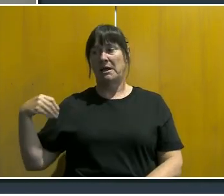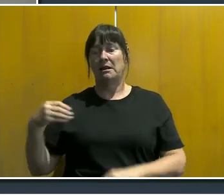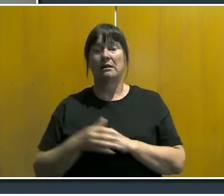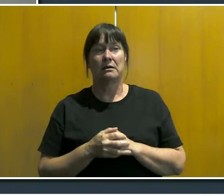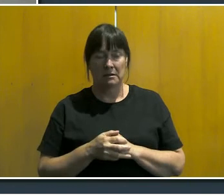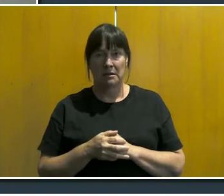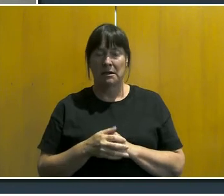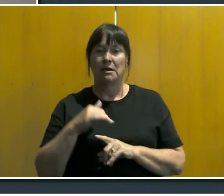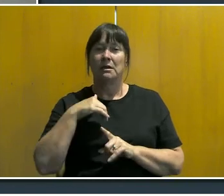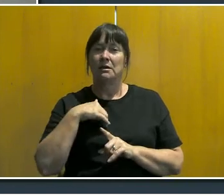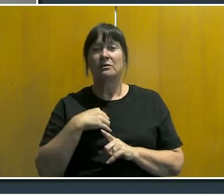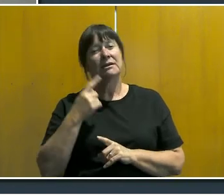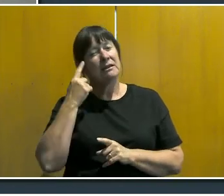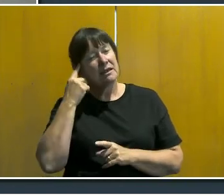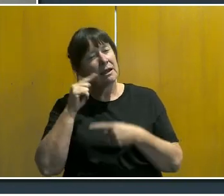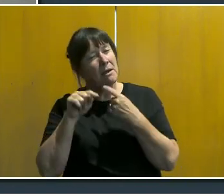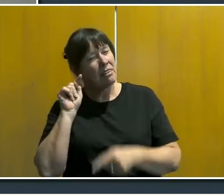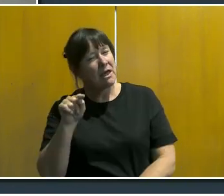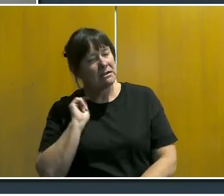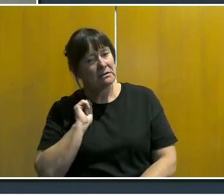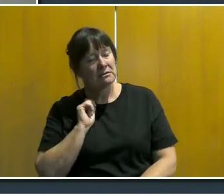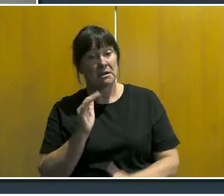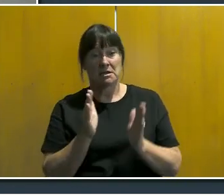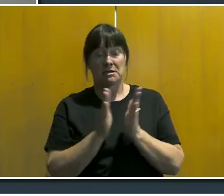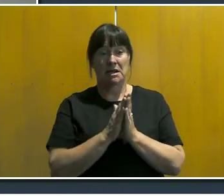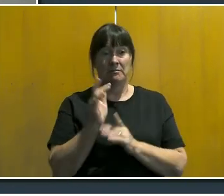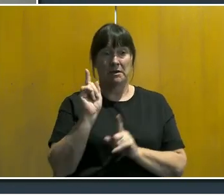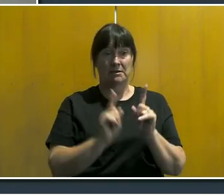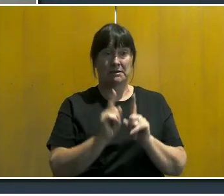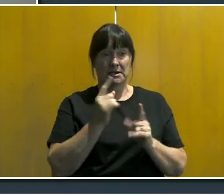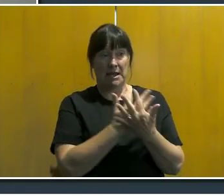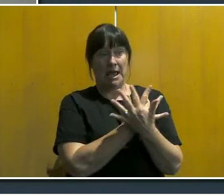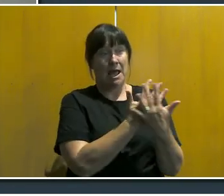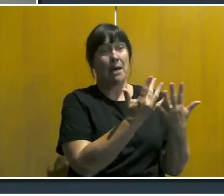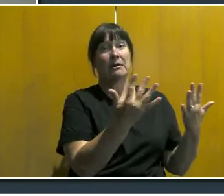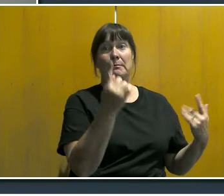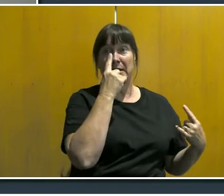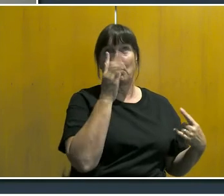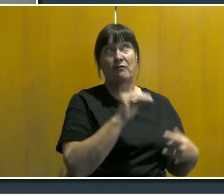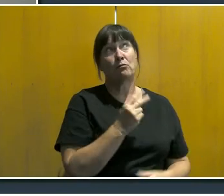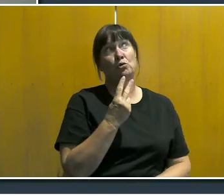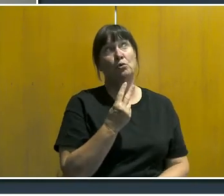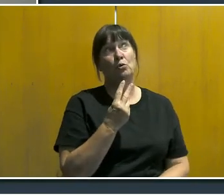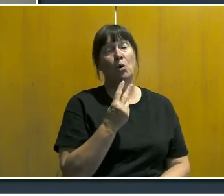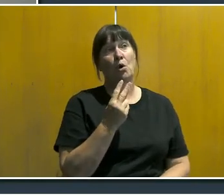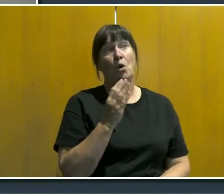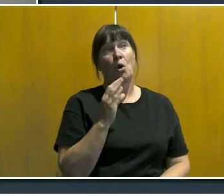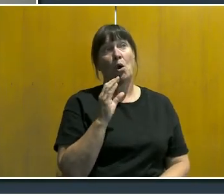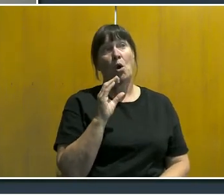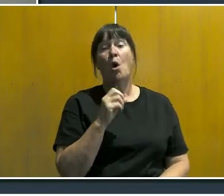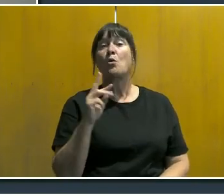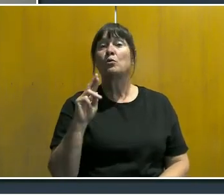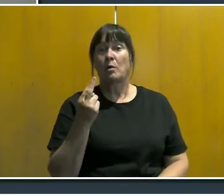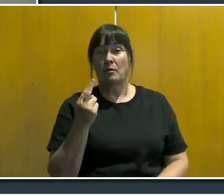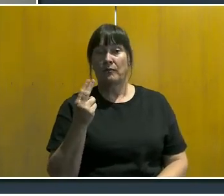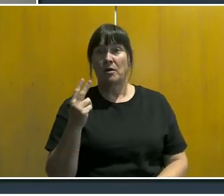That needs to be considered very carefully. The Napier City headcount since 2012 has